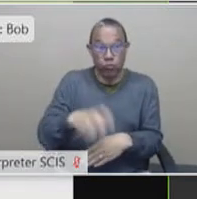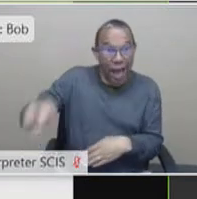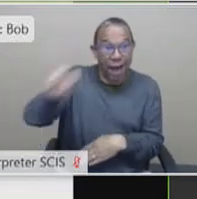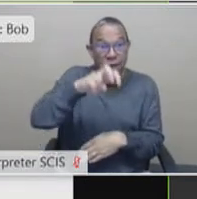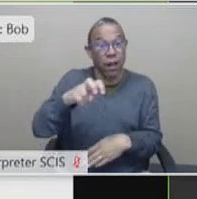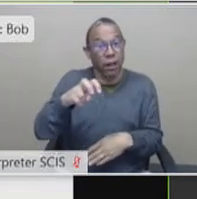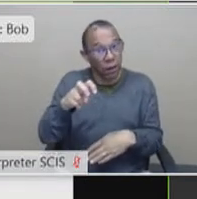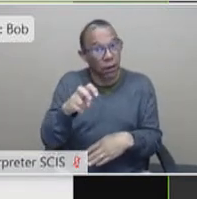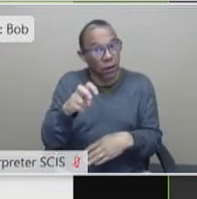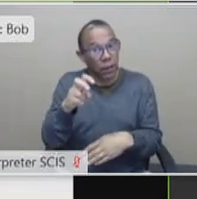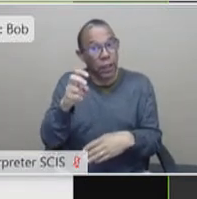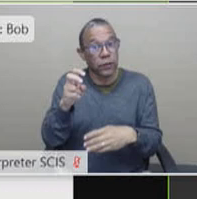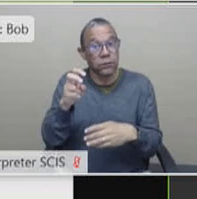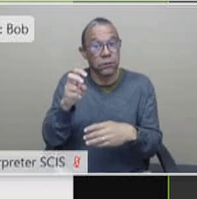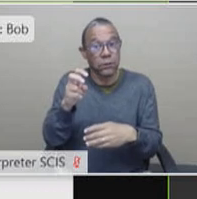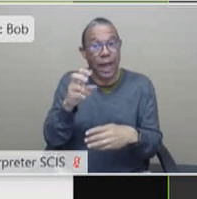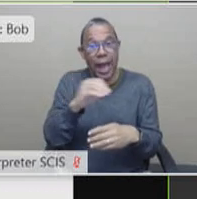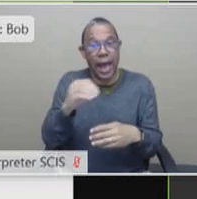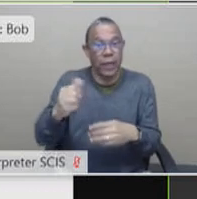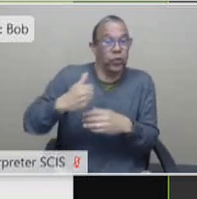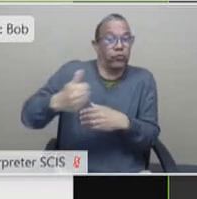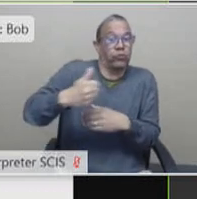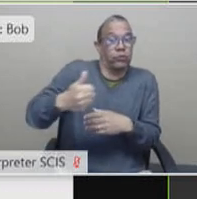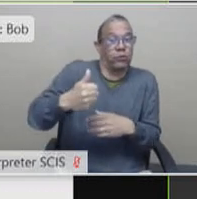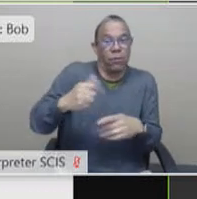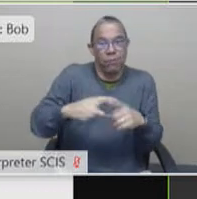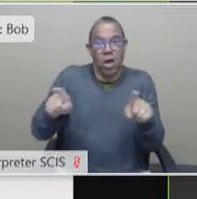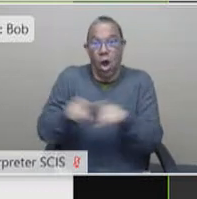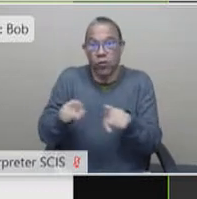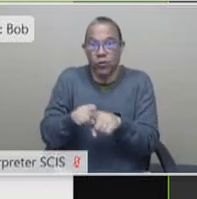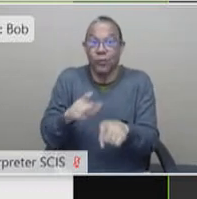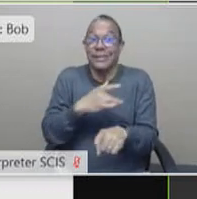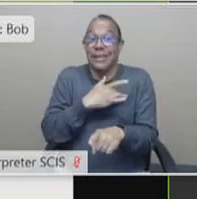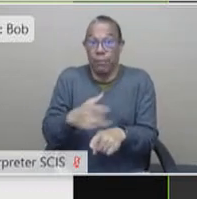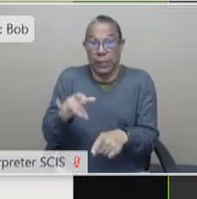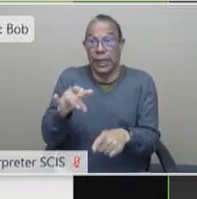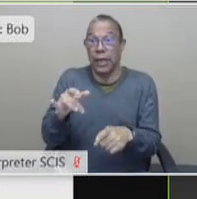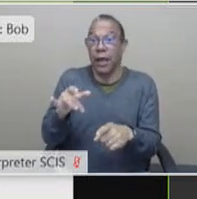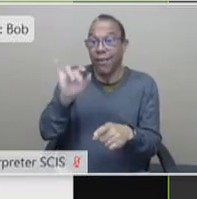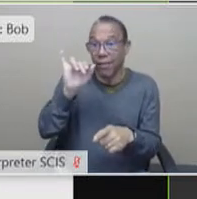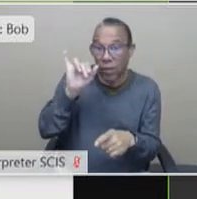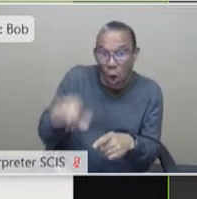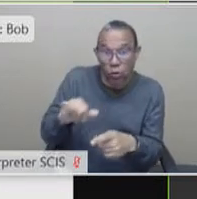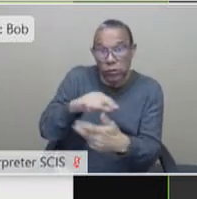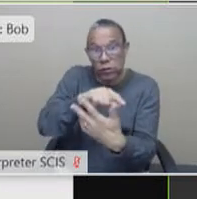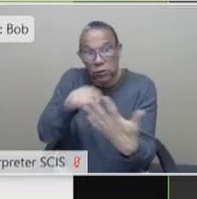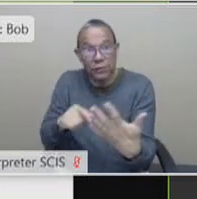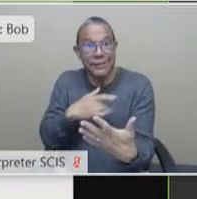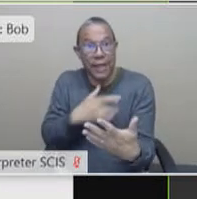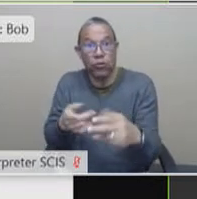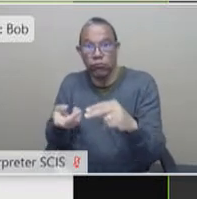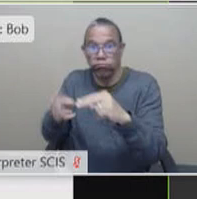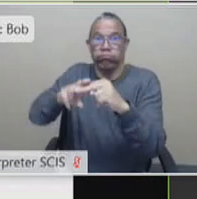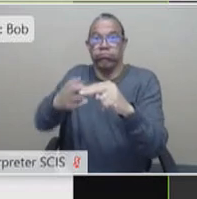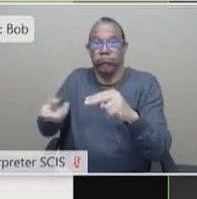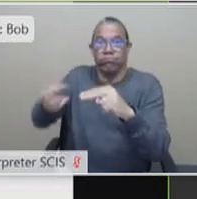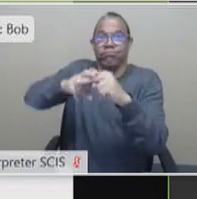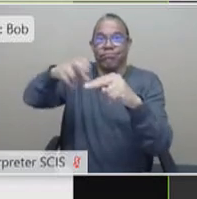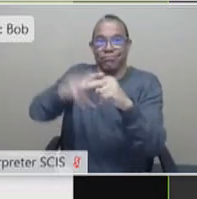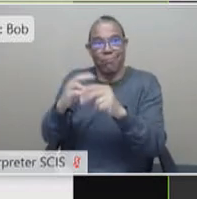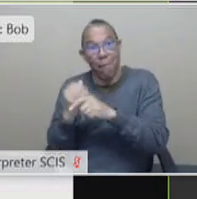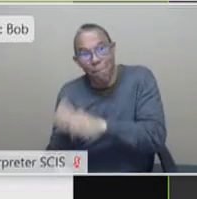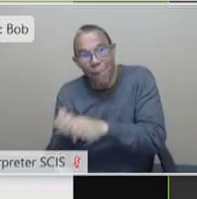revenues, it hits us particularly hard because the springtime is when that activity starts to pick up. As baseball season starts up and more people are